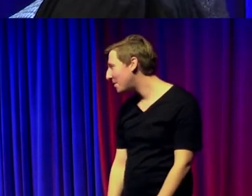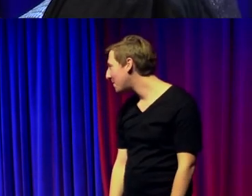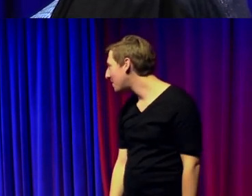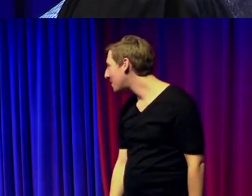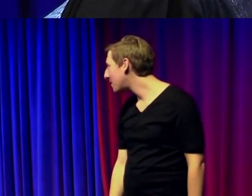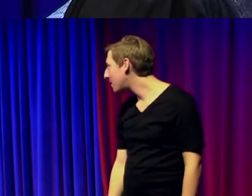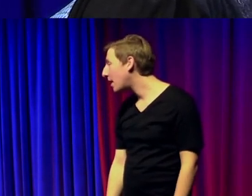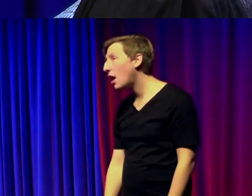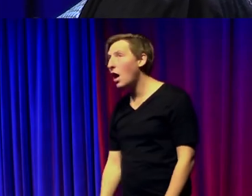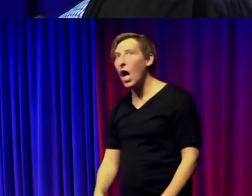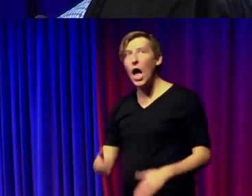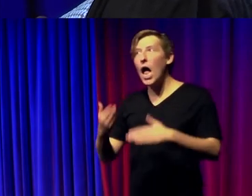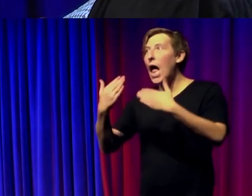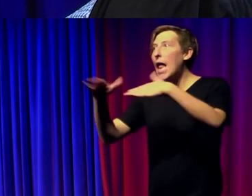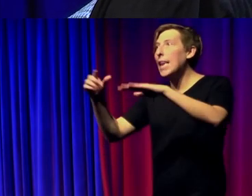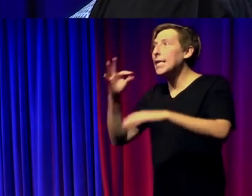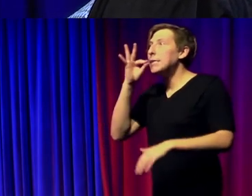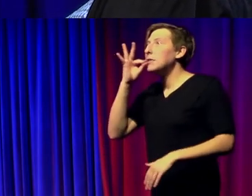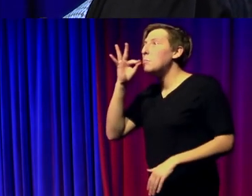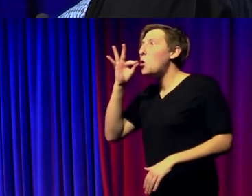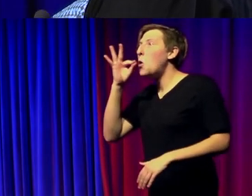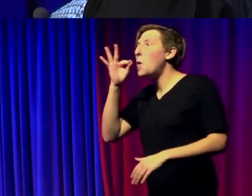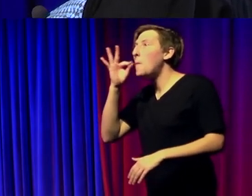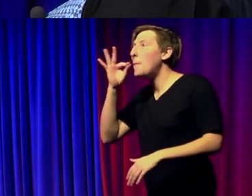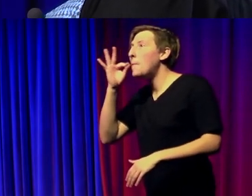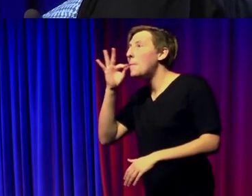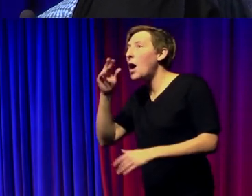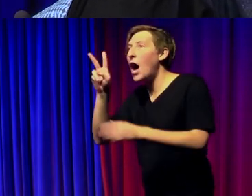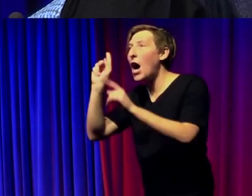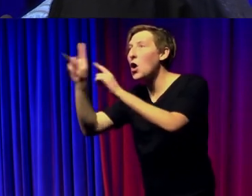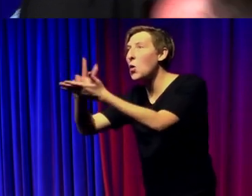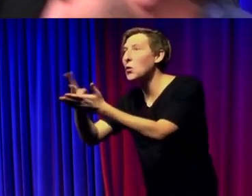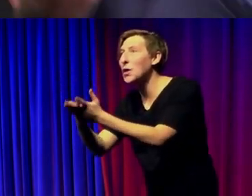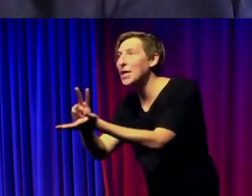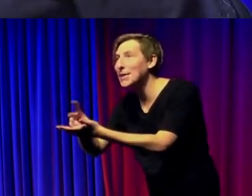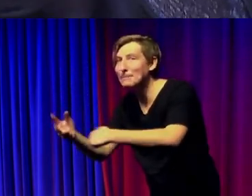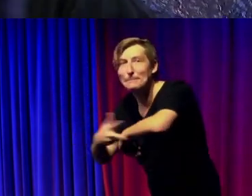Let's go smoke pot and raid the kitchen.